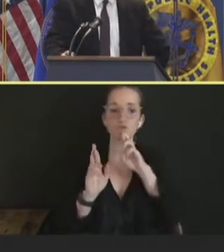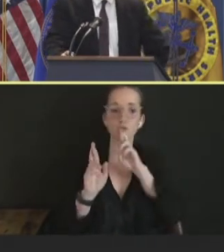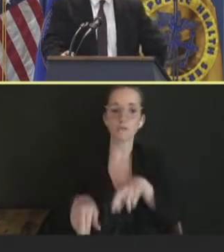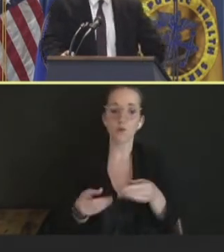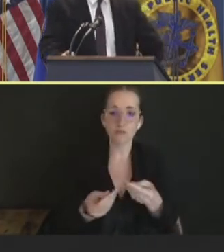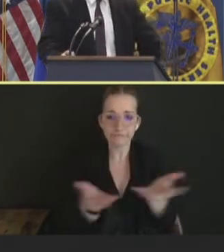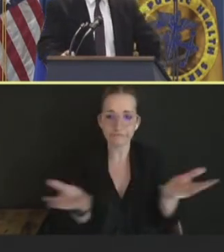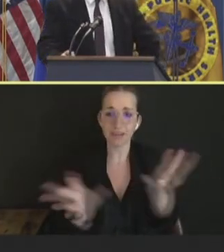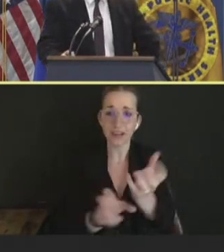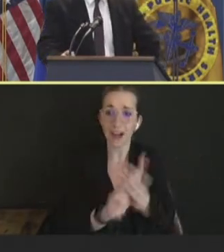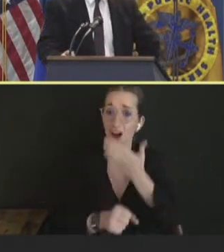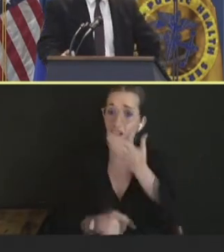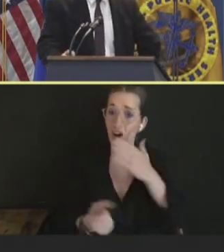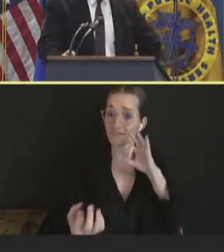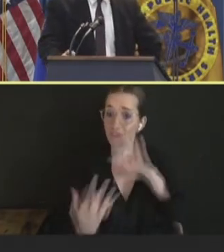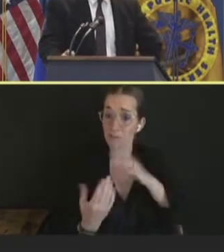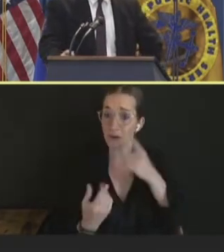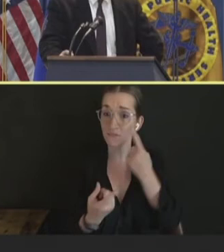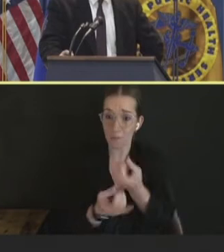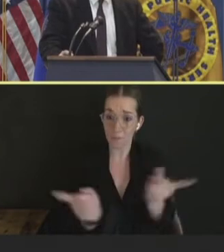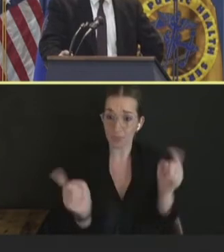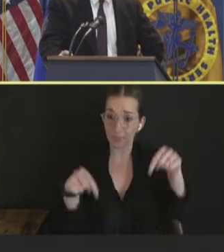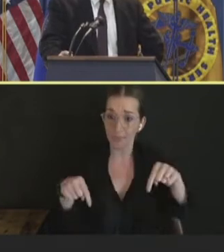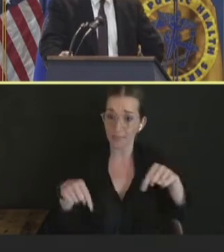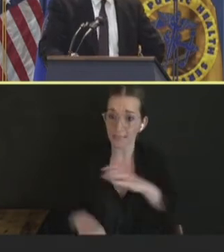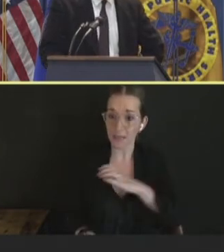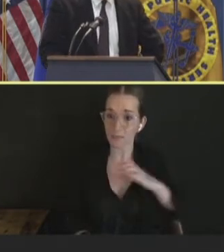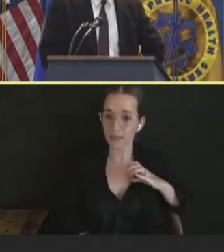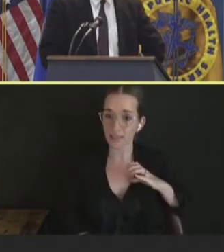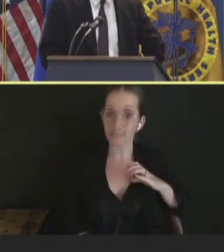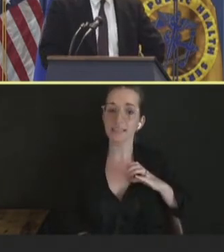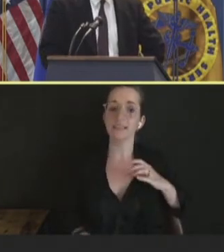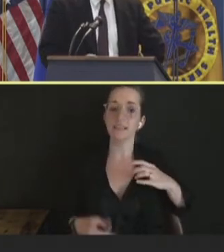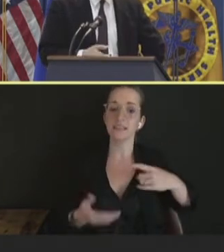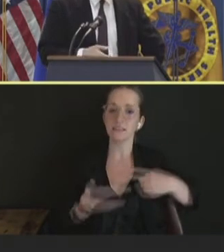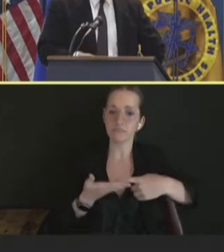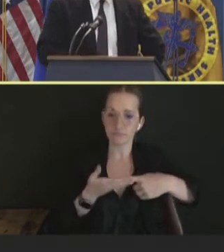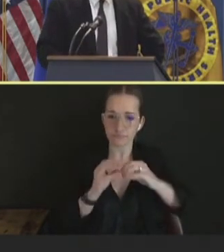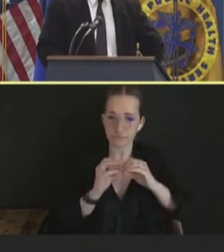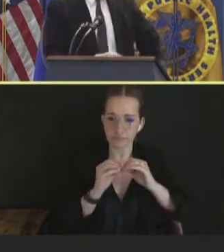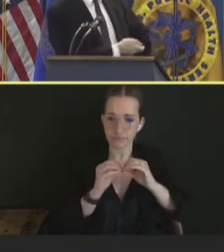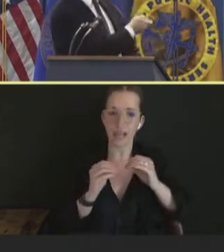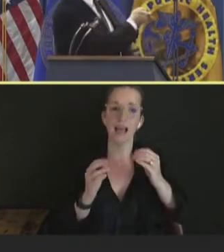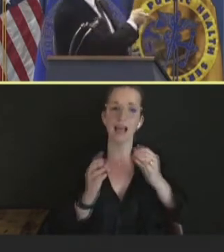this committee. We have since worked this through as a subcommittee as well.